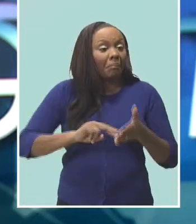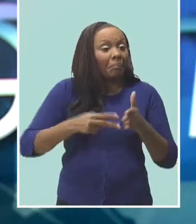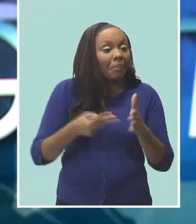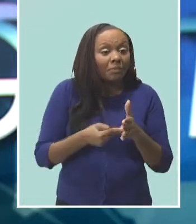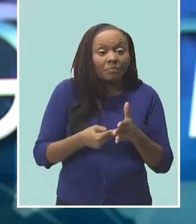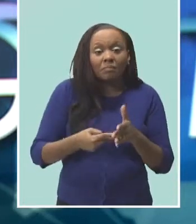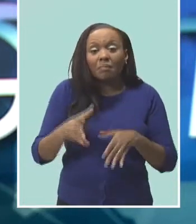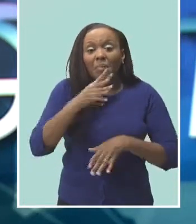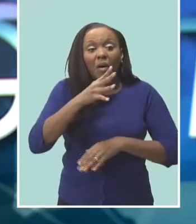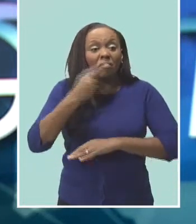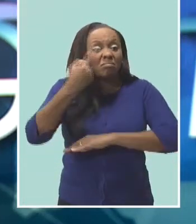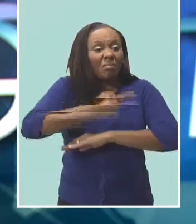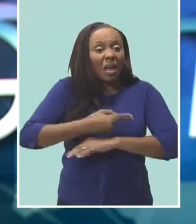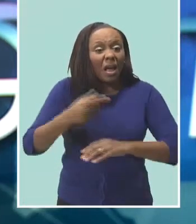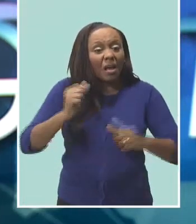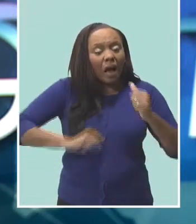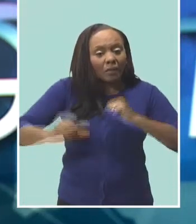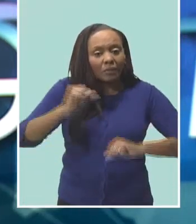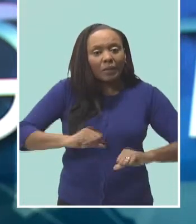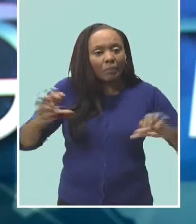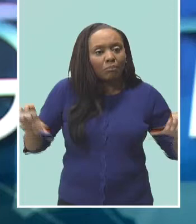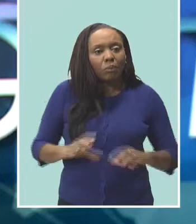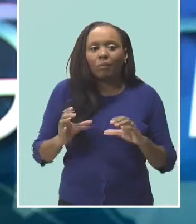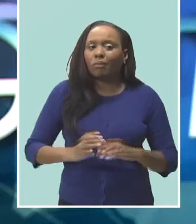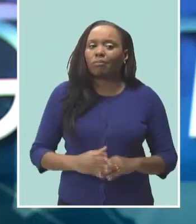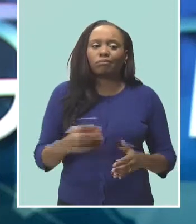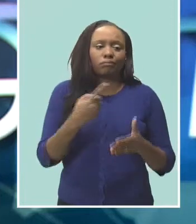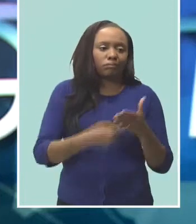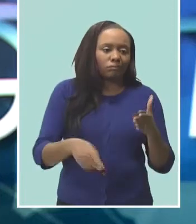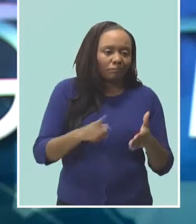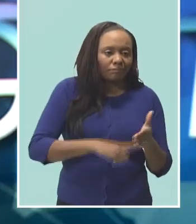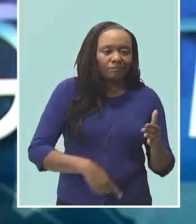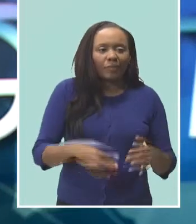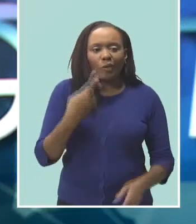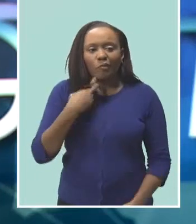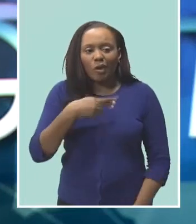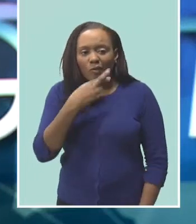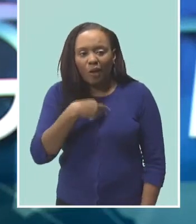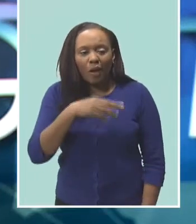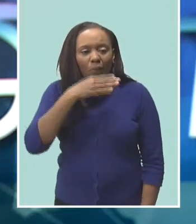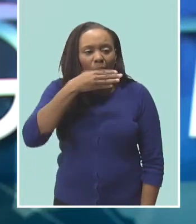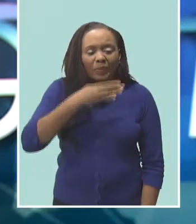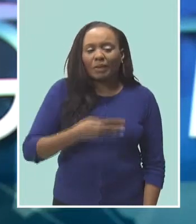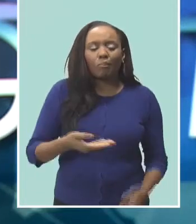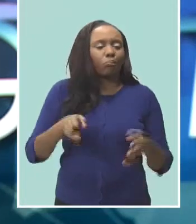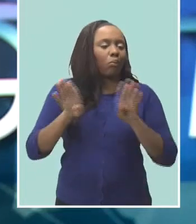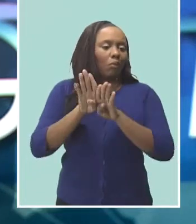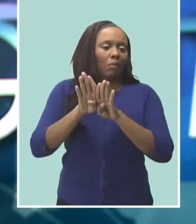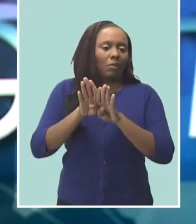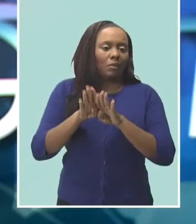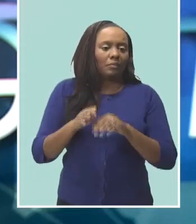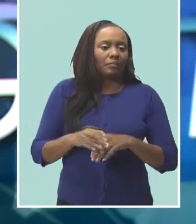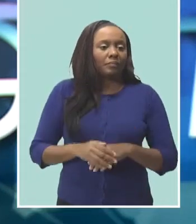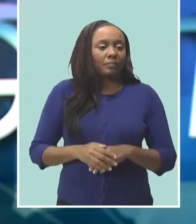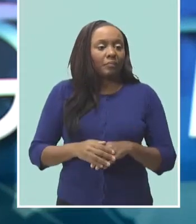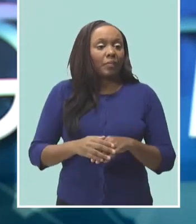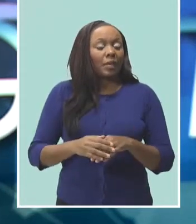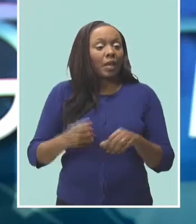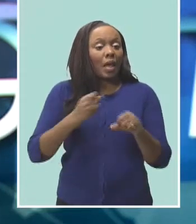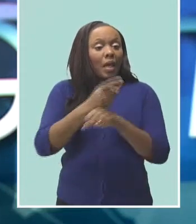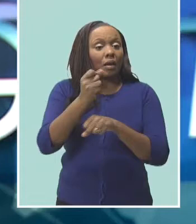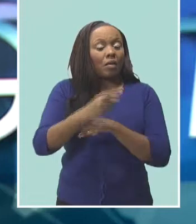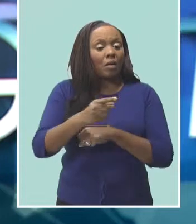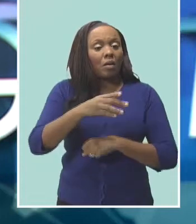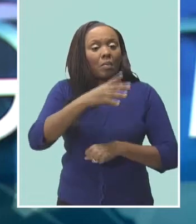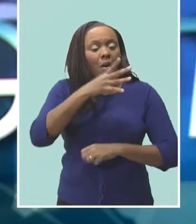Day activities, as various restaurants and even the beaches, for the most part, remained under lockdown. The annual Mother's Day show, Mum,